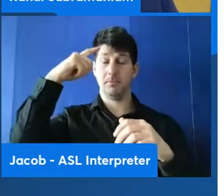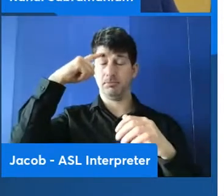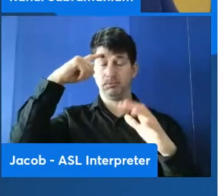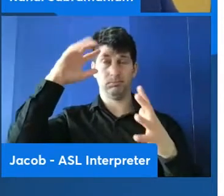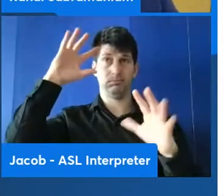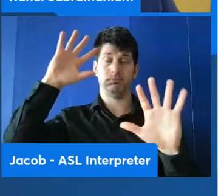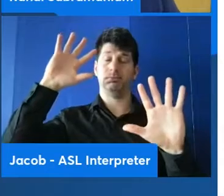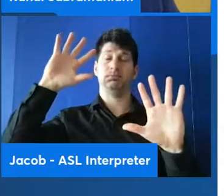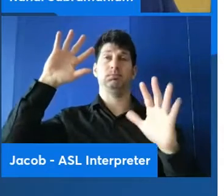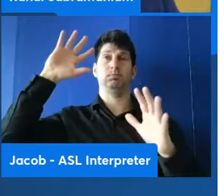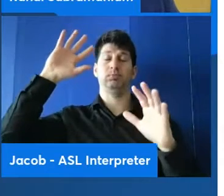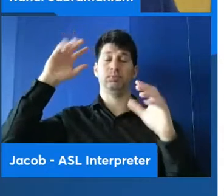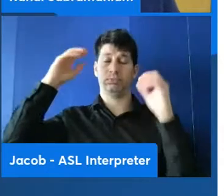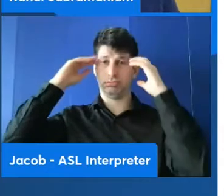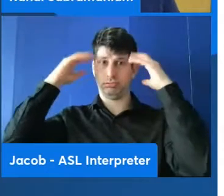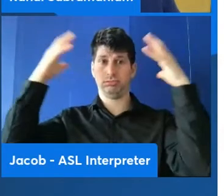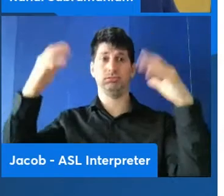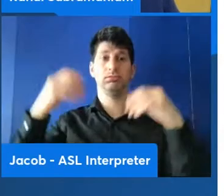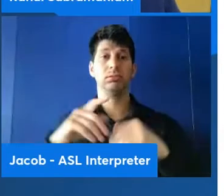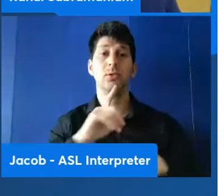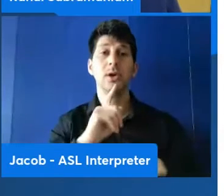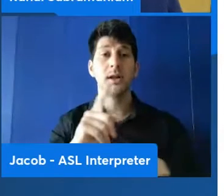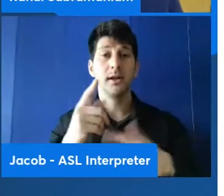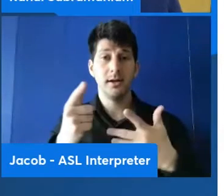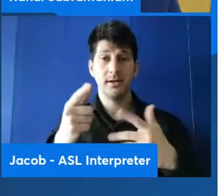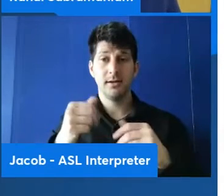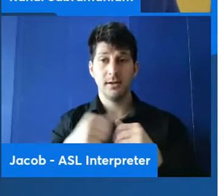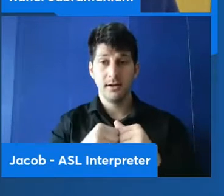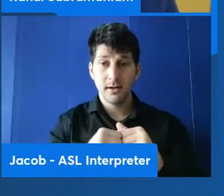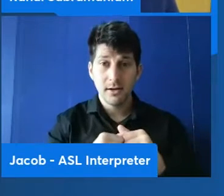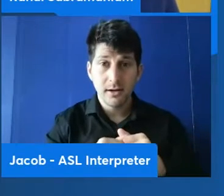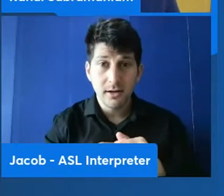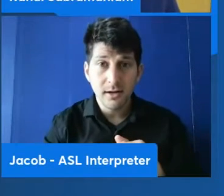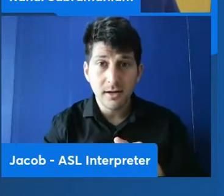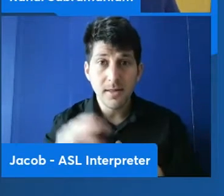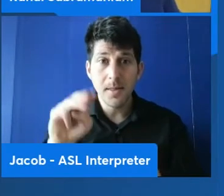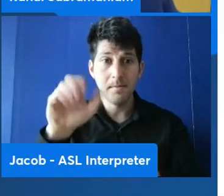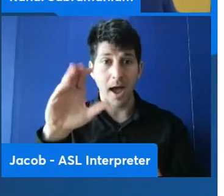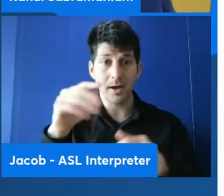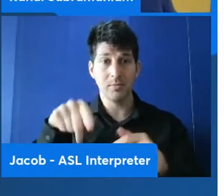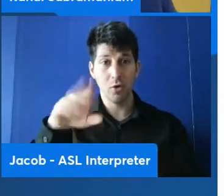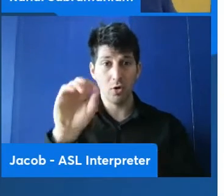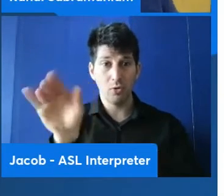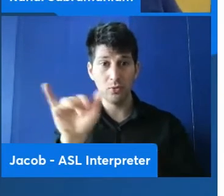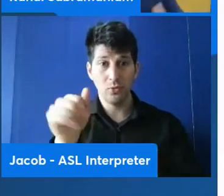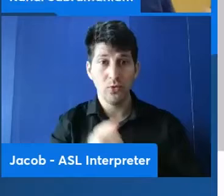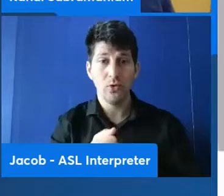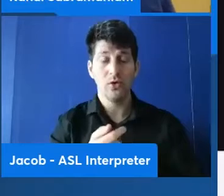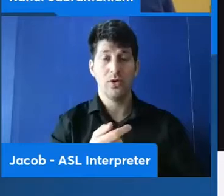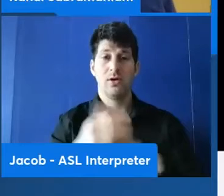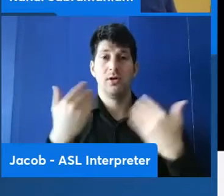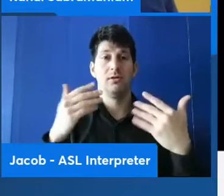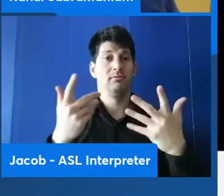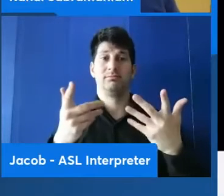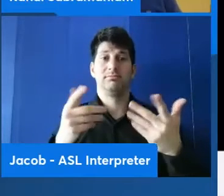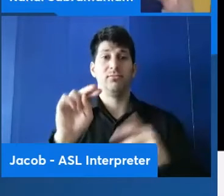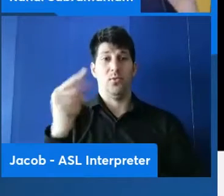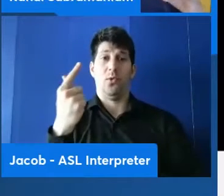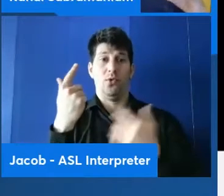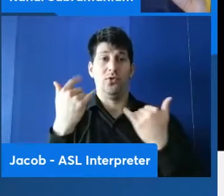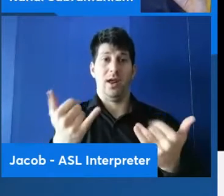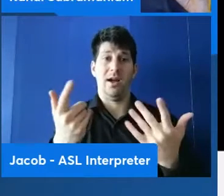In fact, most of these cheese graters, Mac Pros, even those have been obsoleted. Like